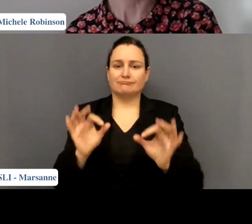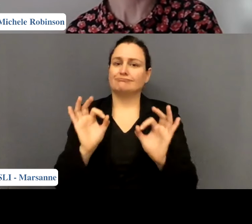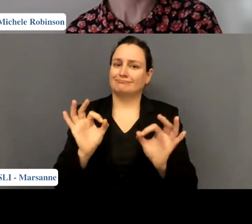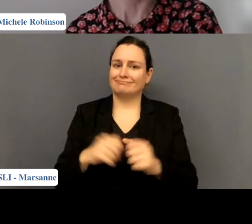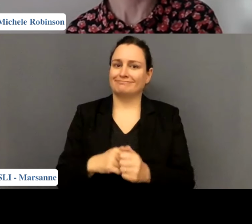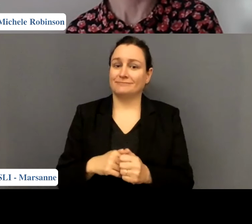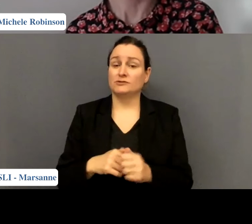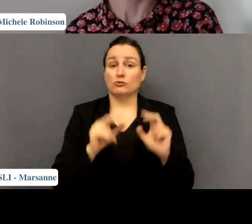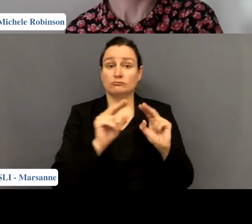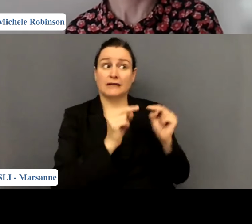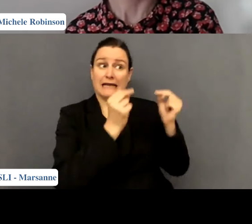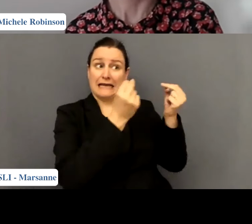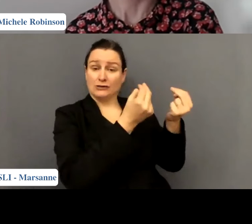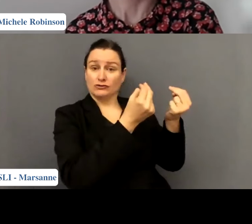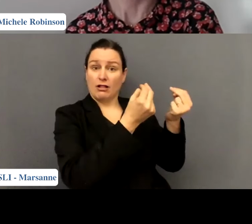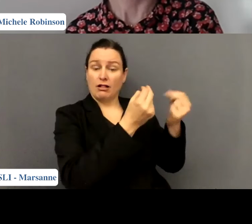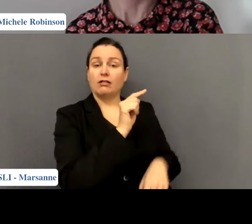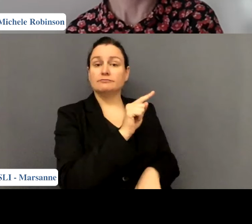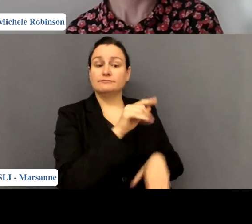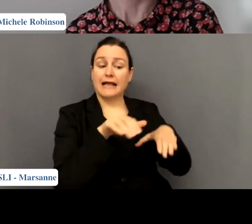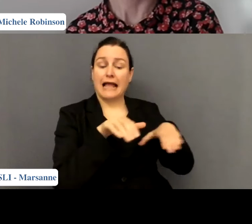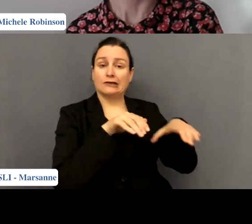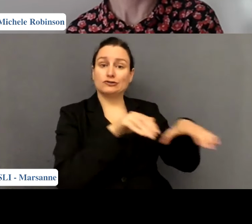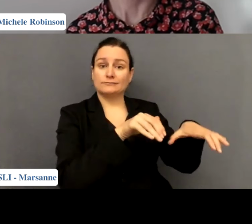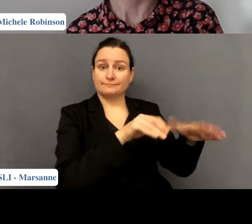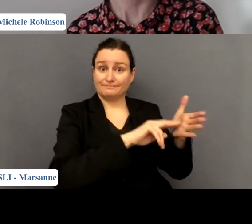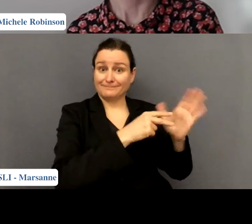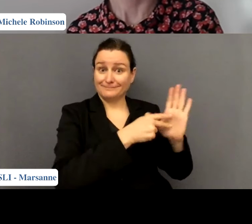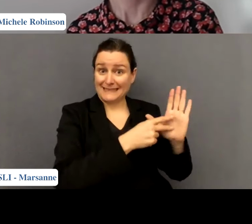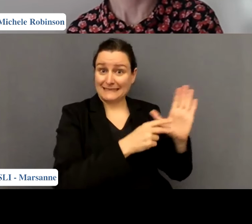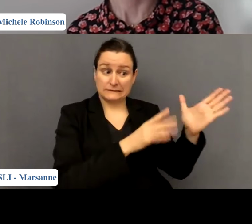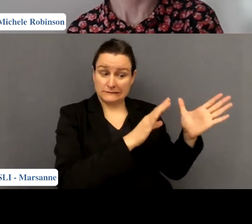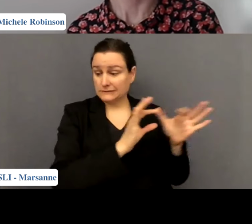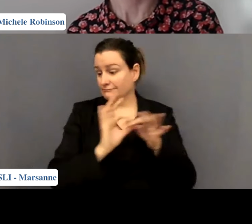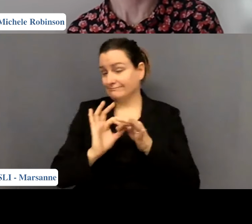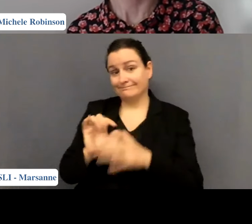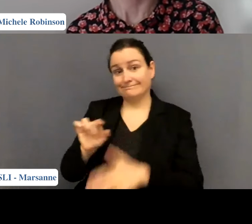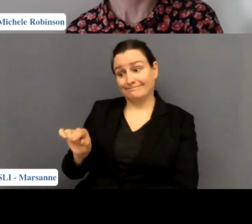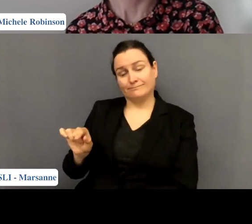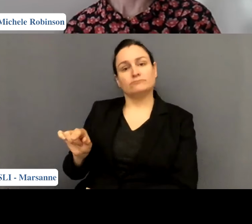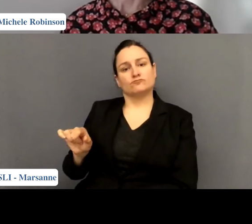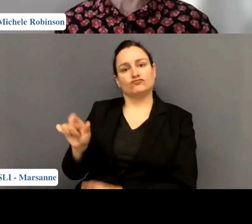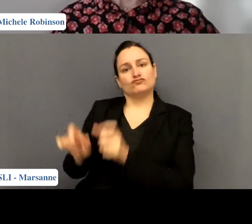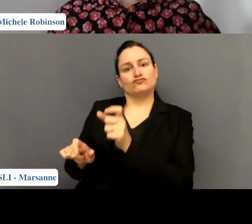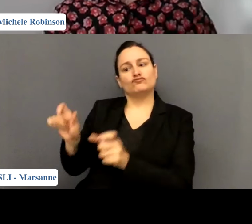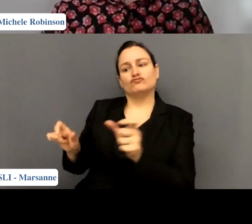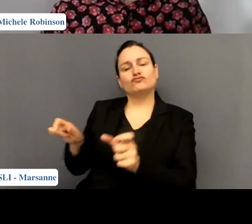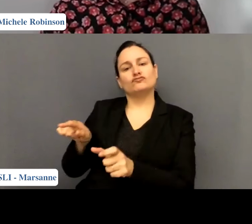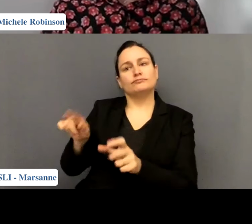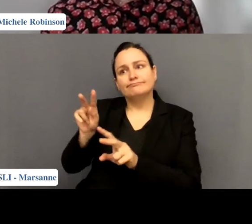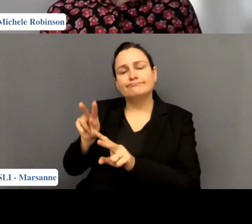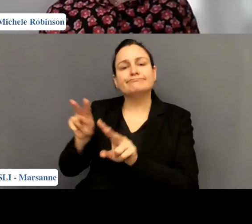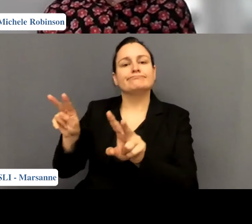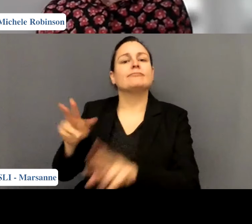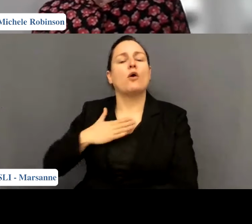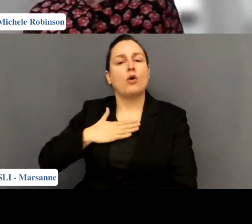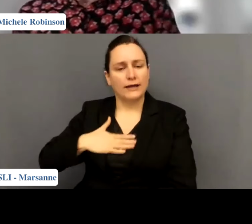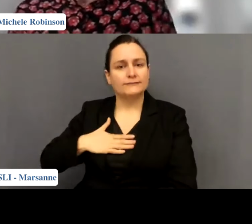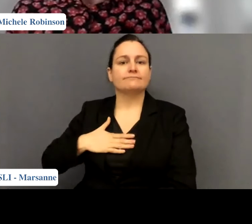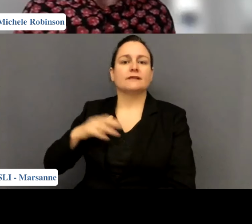action plans to end violence against women with the, or gender-based violence, with the folks working on the vision for social protection,